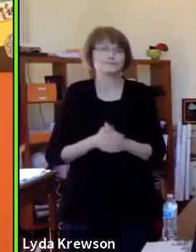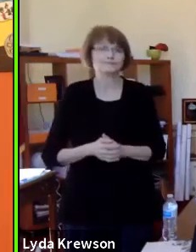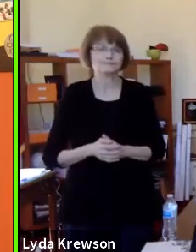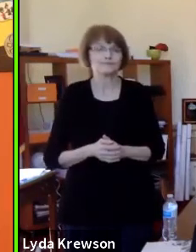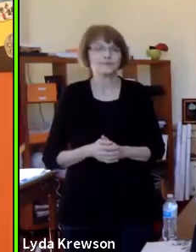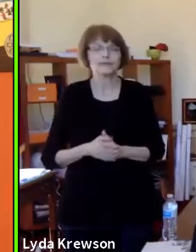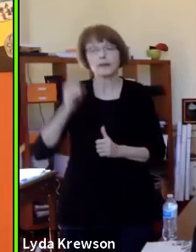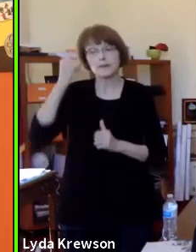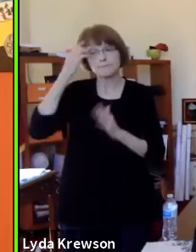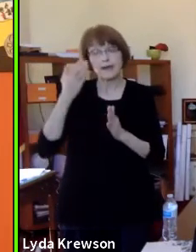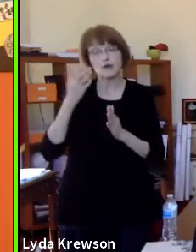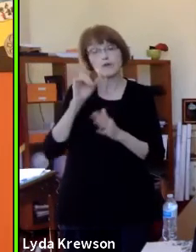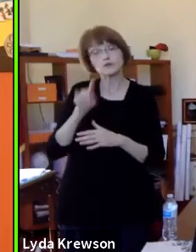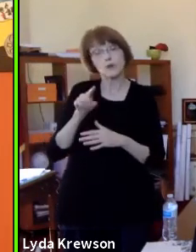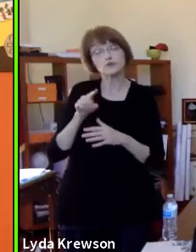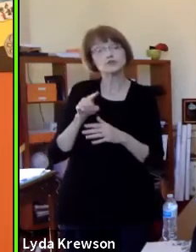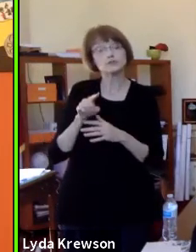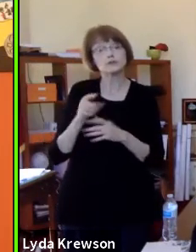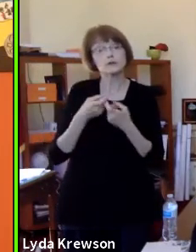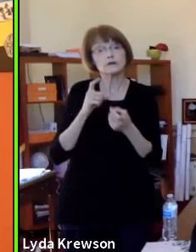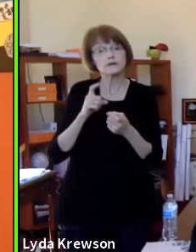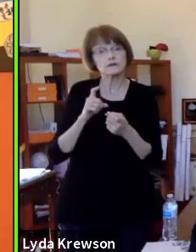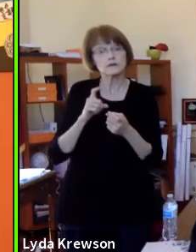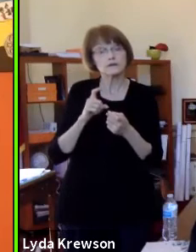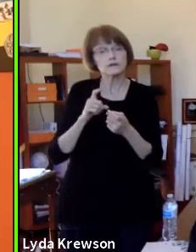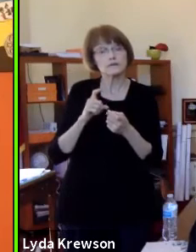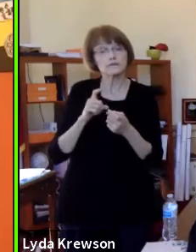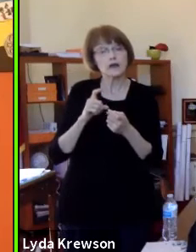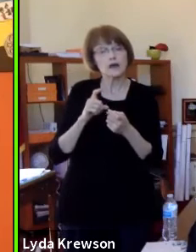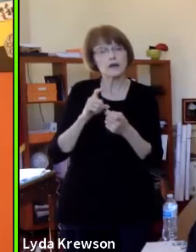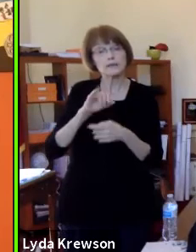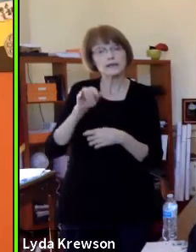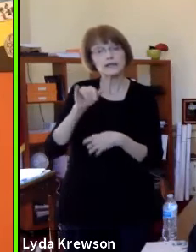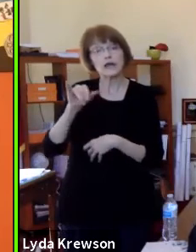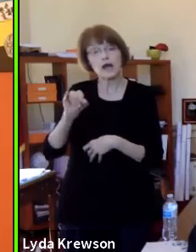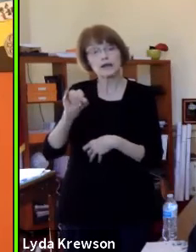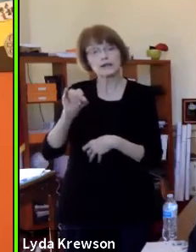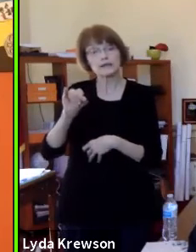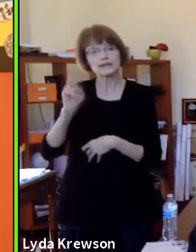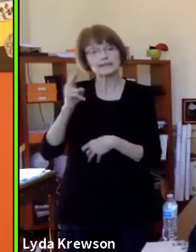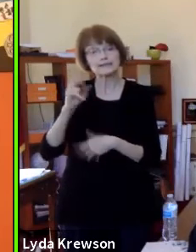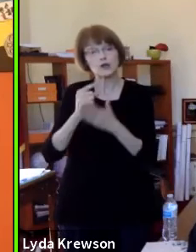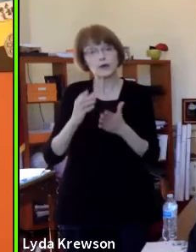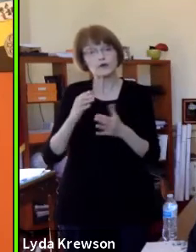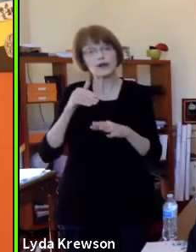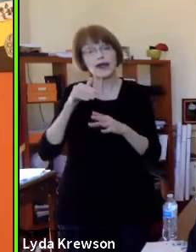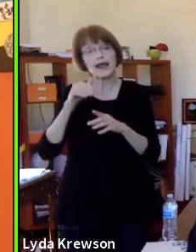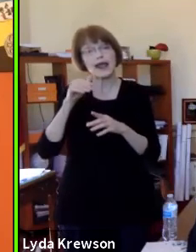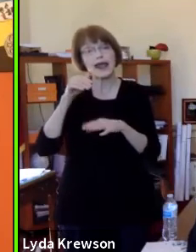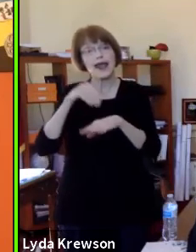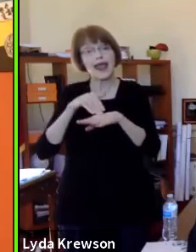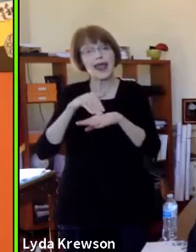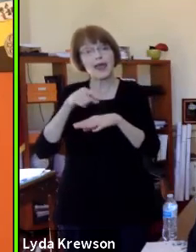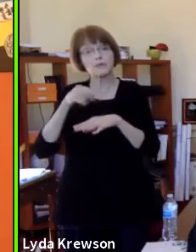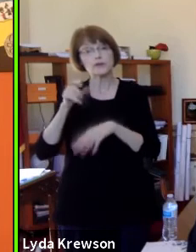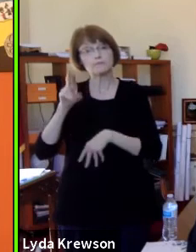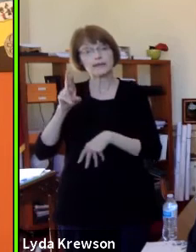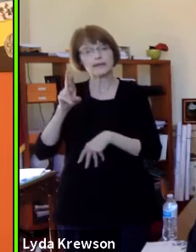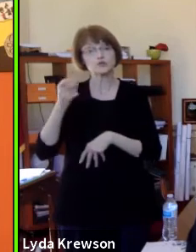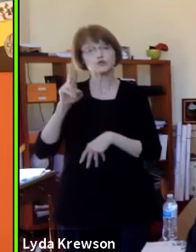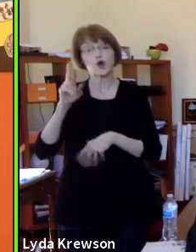Mayor, this question is from John, a second grader at Premier Charter School. My birthday will be